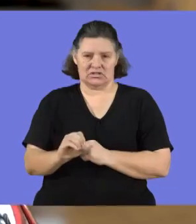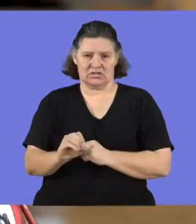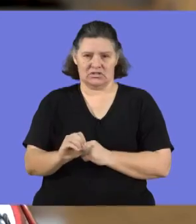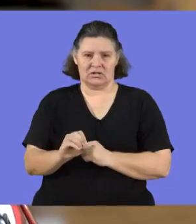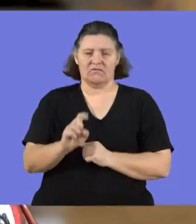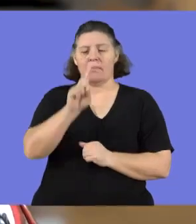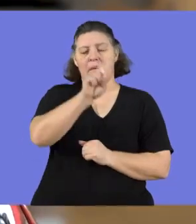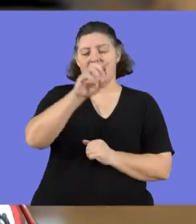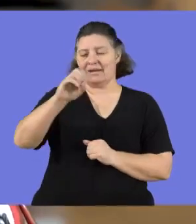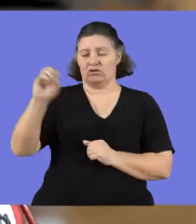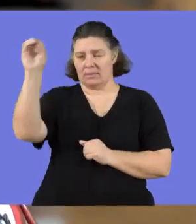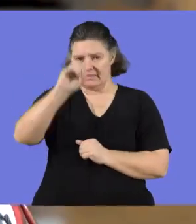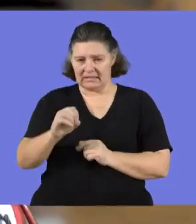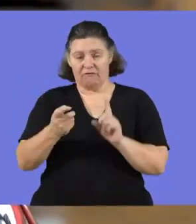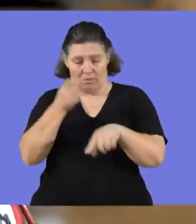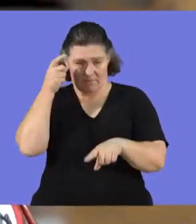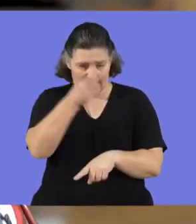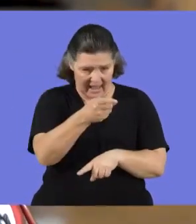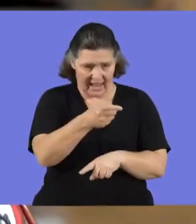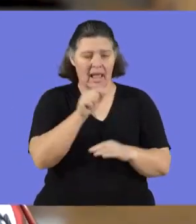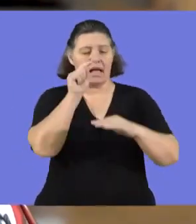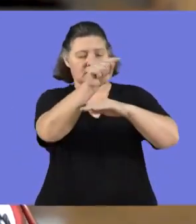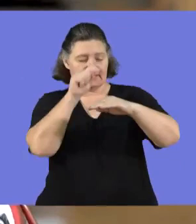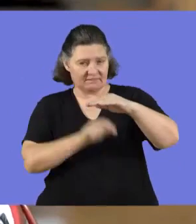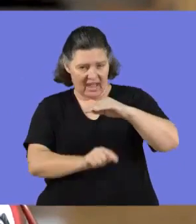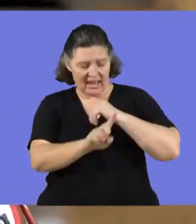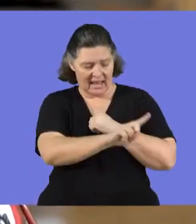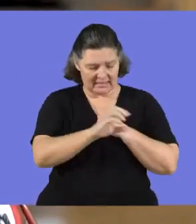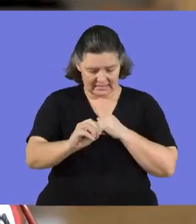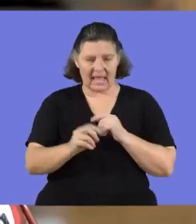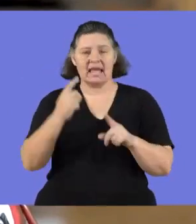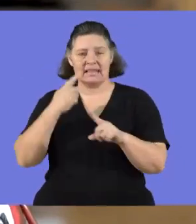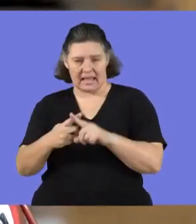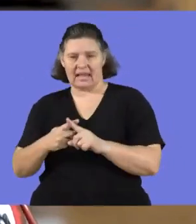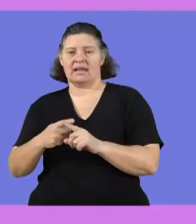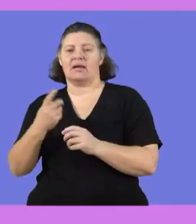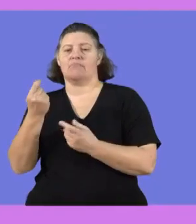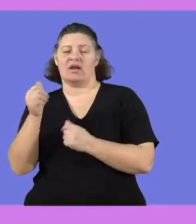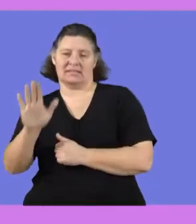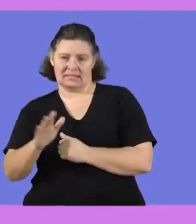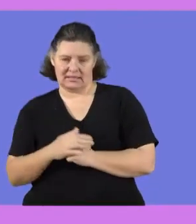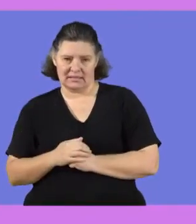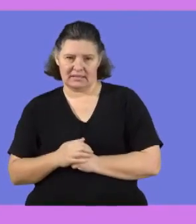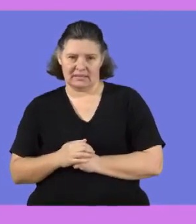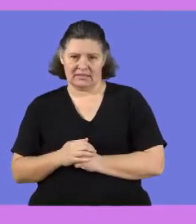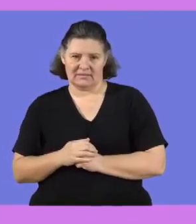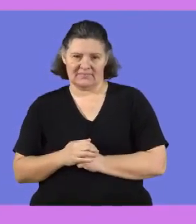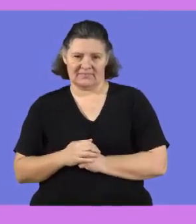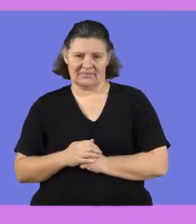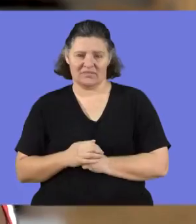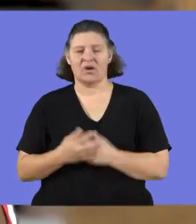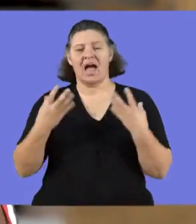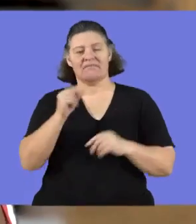that percentage from 100%, and from there you multiply it, and then you will get your